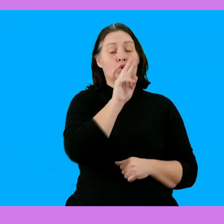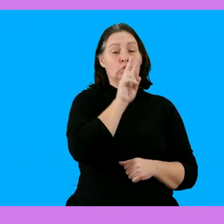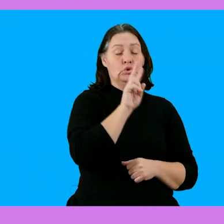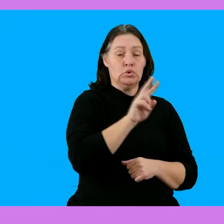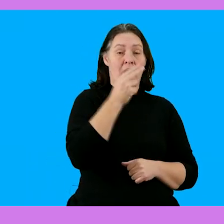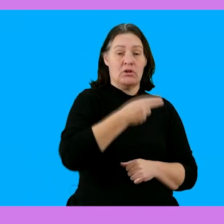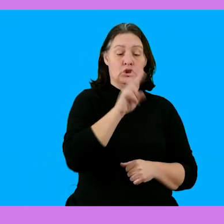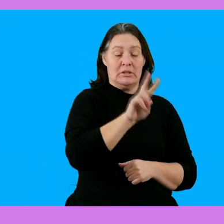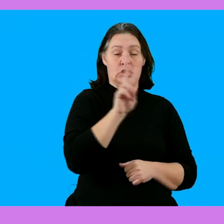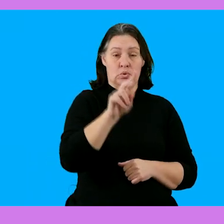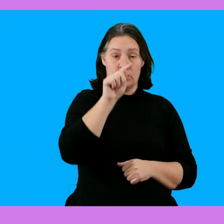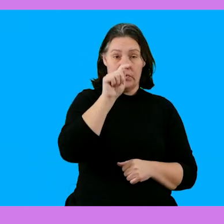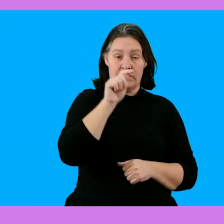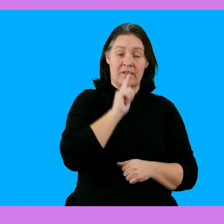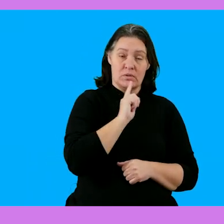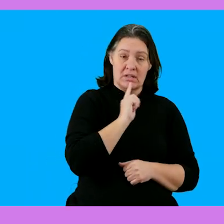my